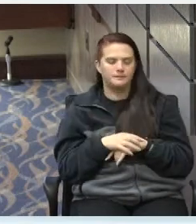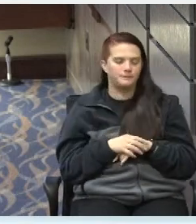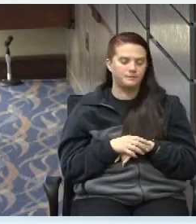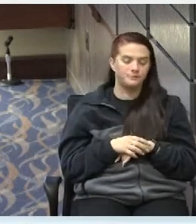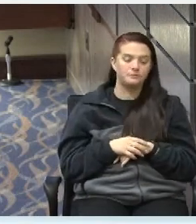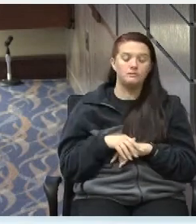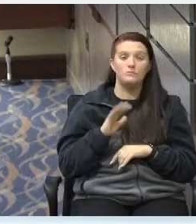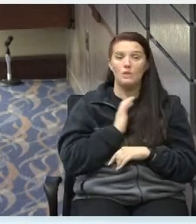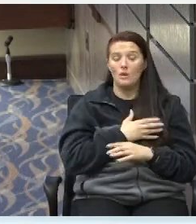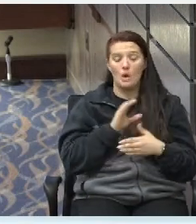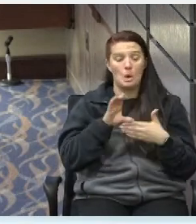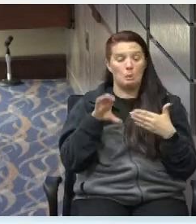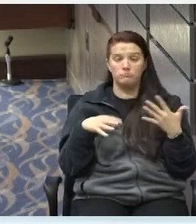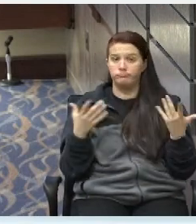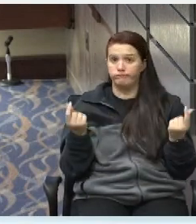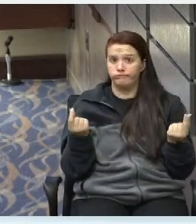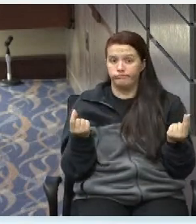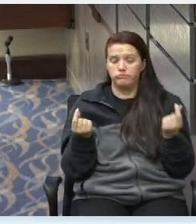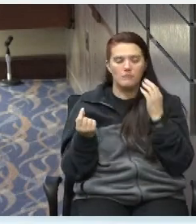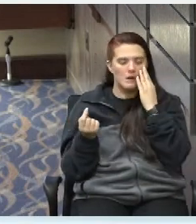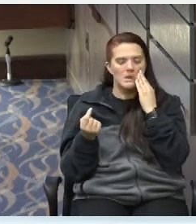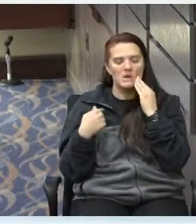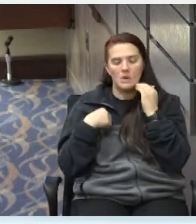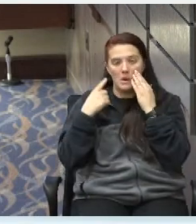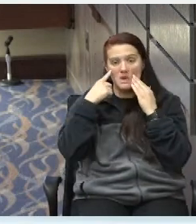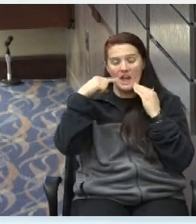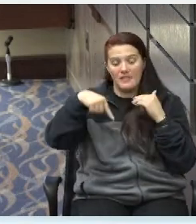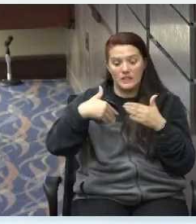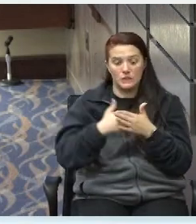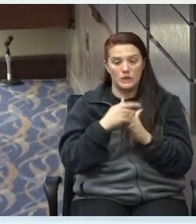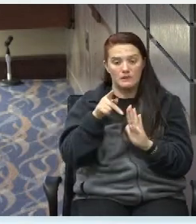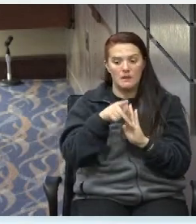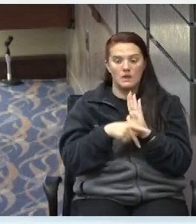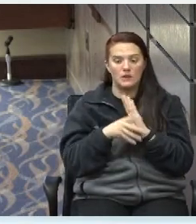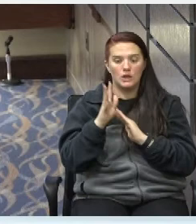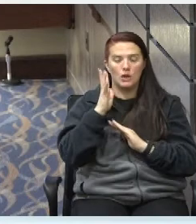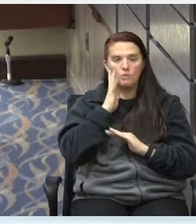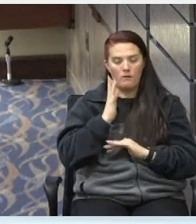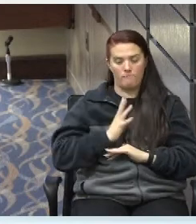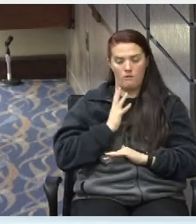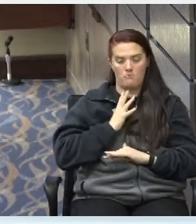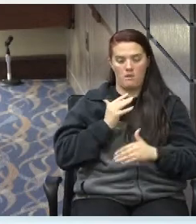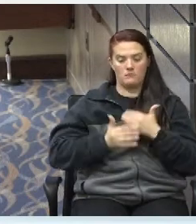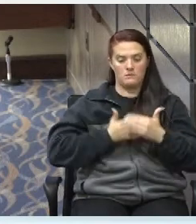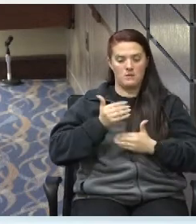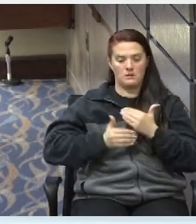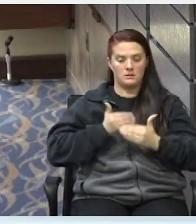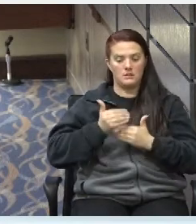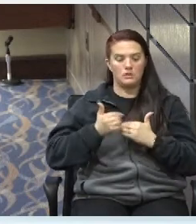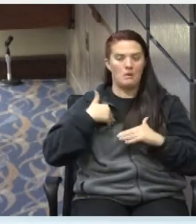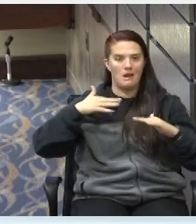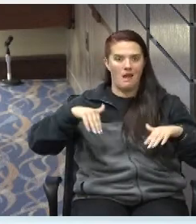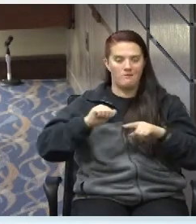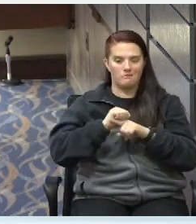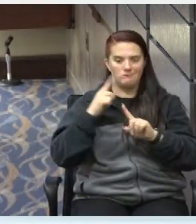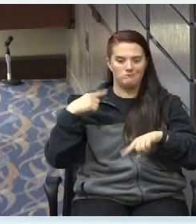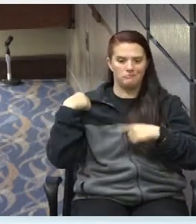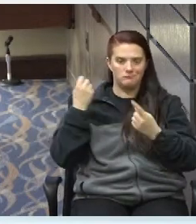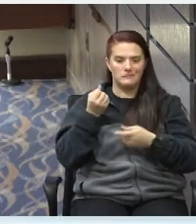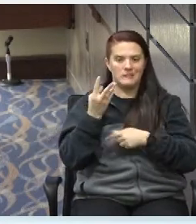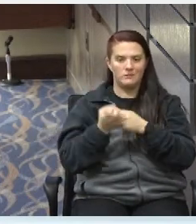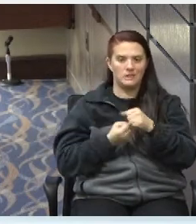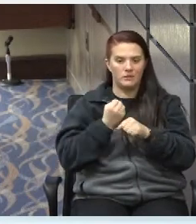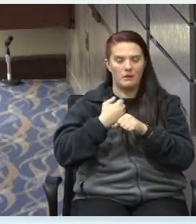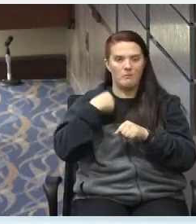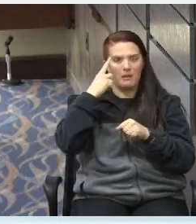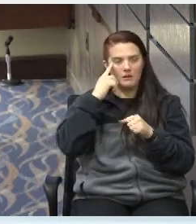Our conclusion is that we think this new policy is going to formalize a process that we've had in practice for the last several years, and we think